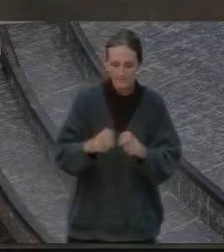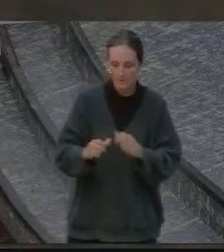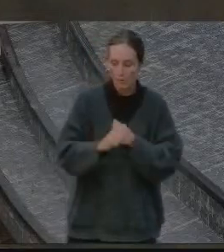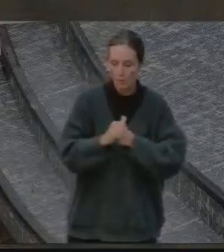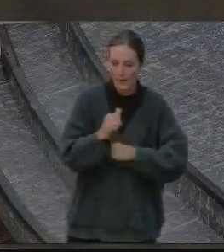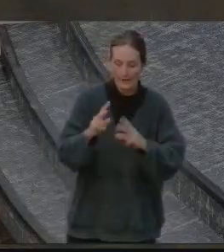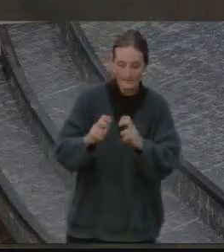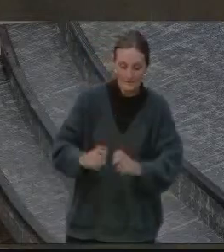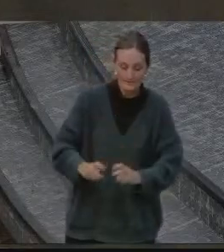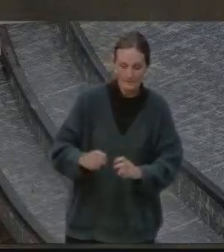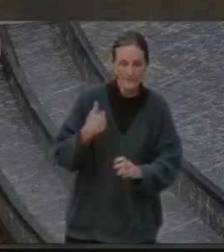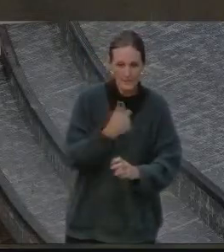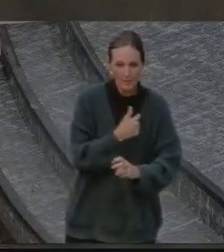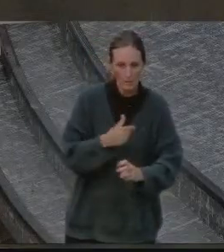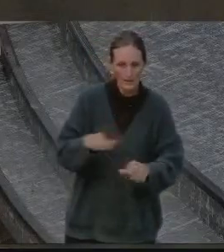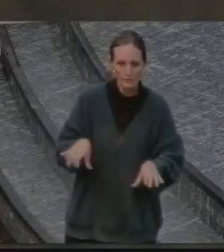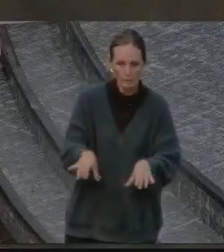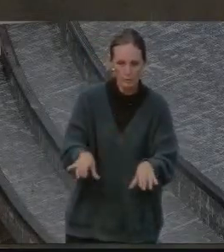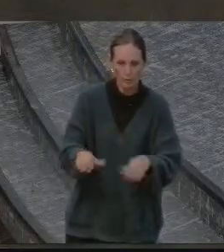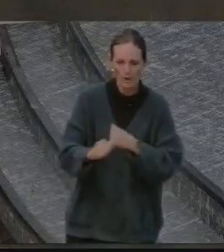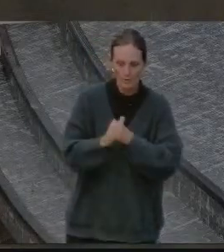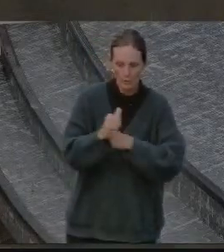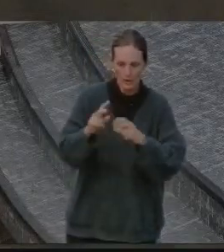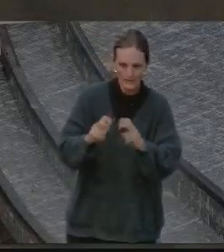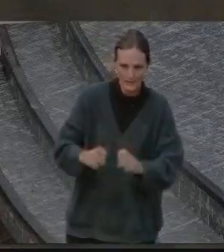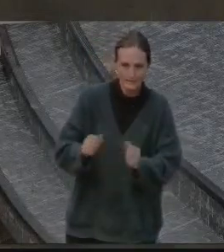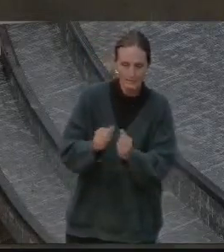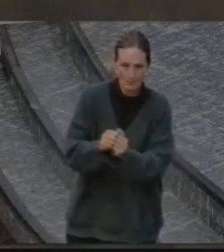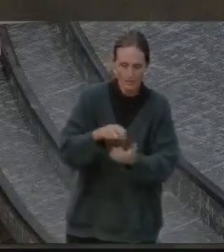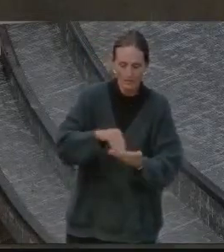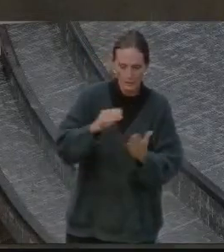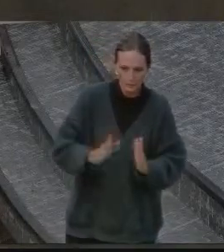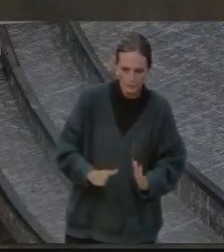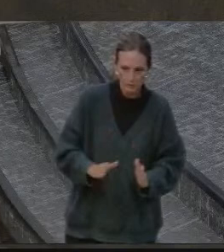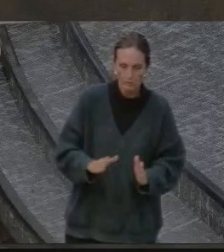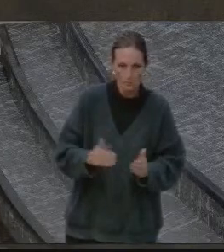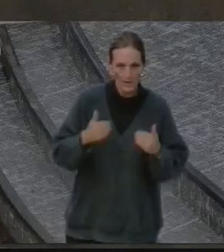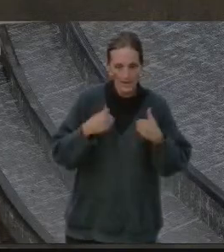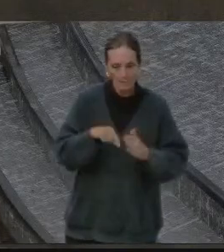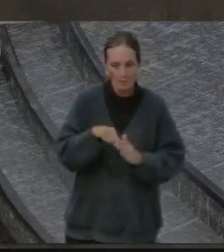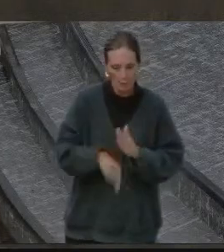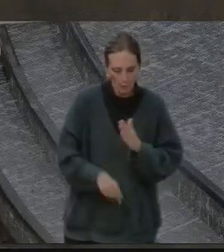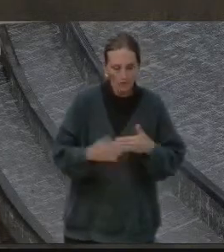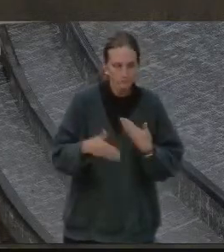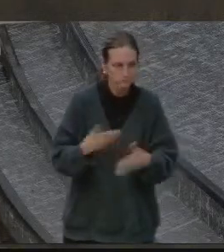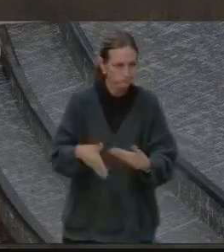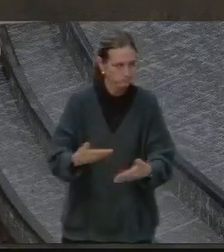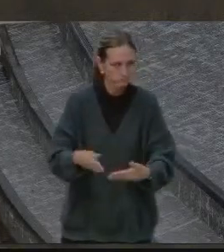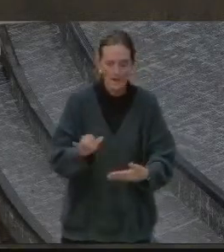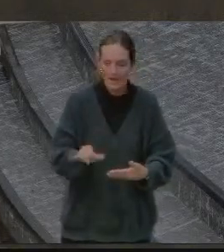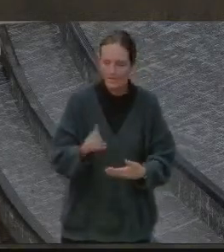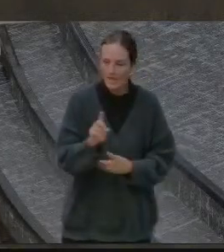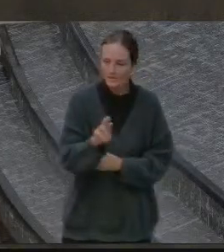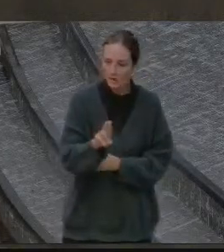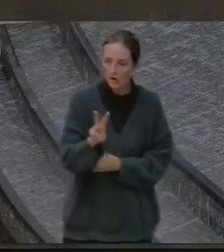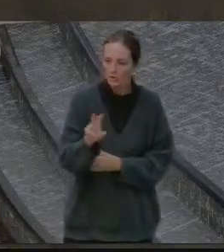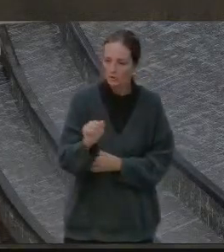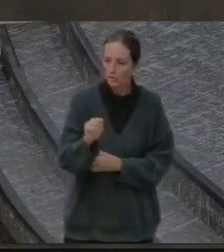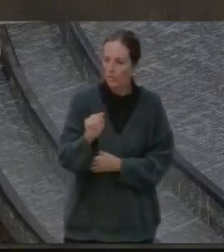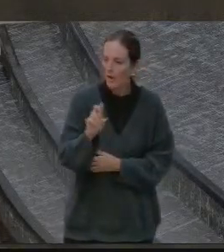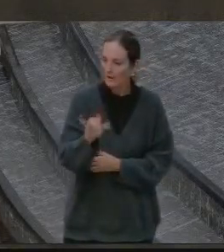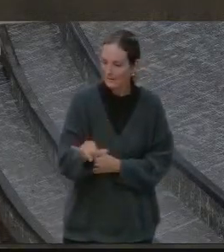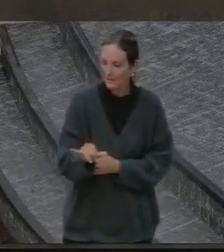threat assessments with our students as well. We have a very thorough process in place that actually Dr. Watley helped to lead, and we have